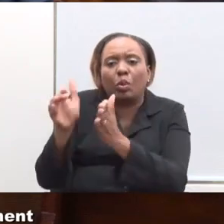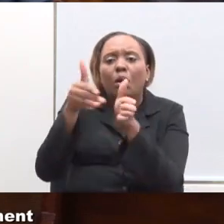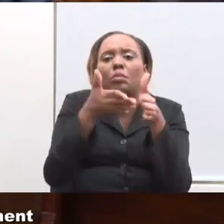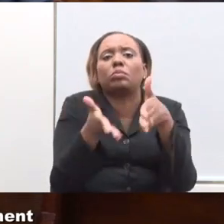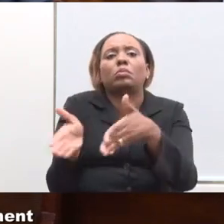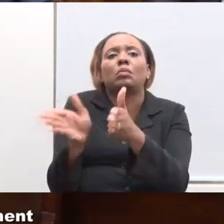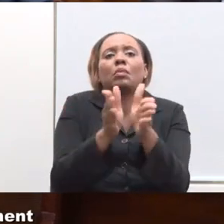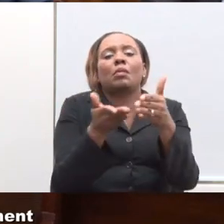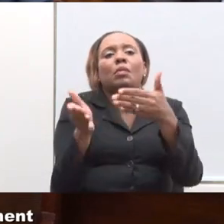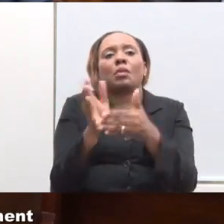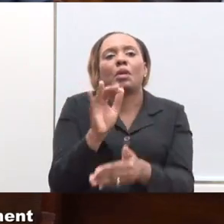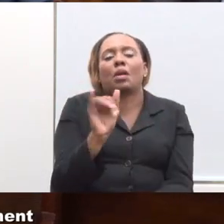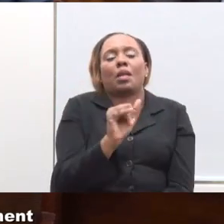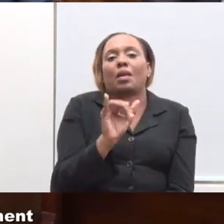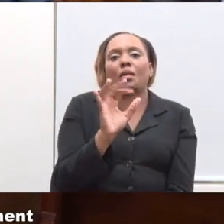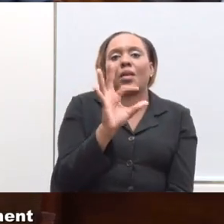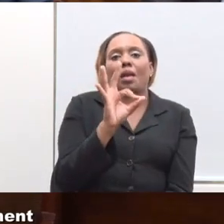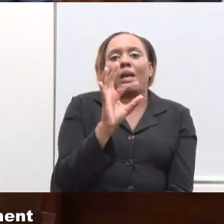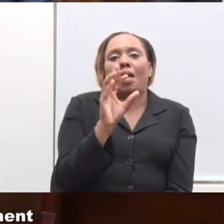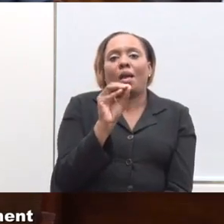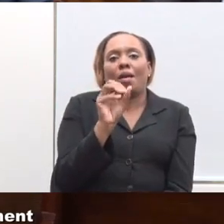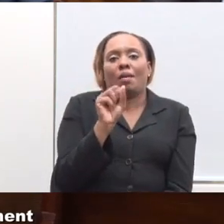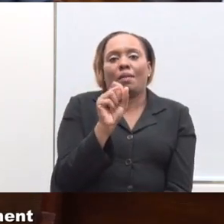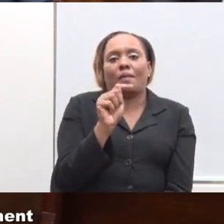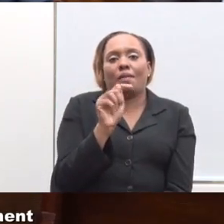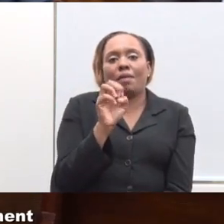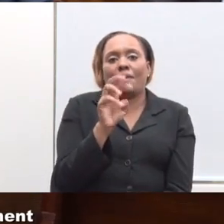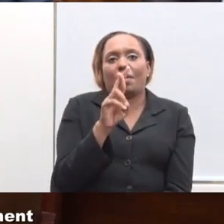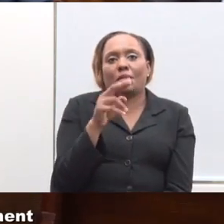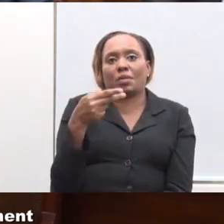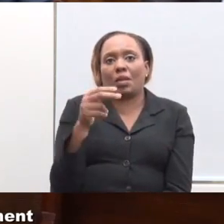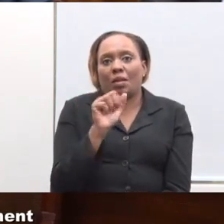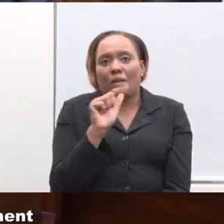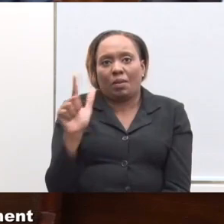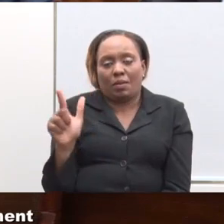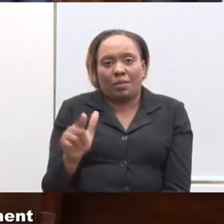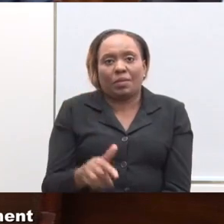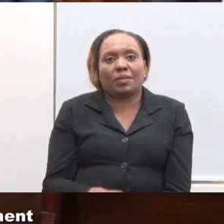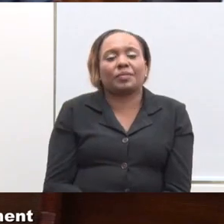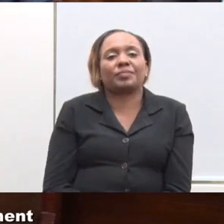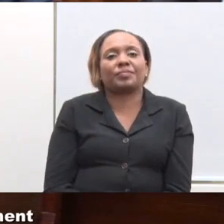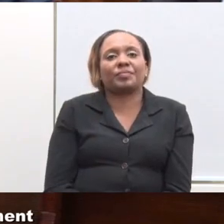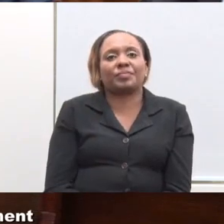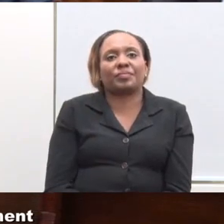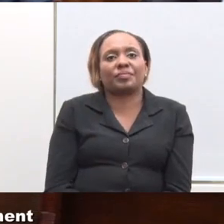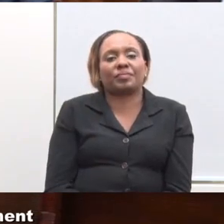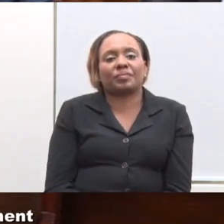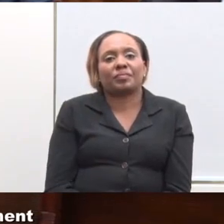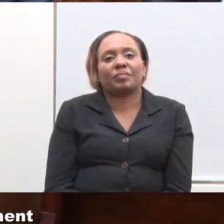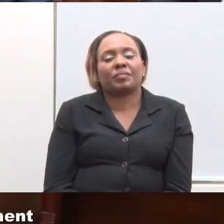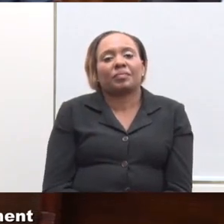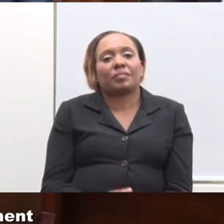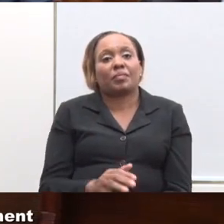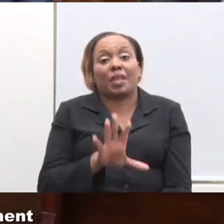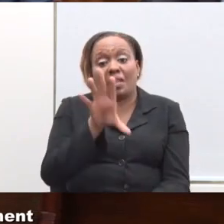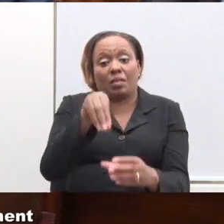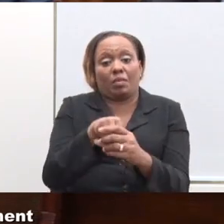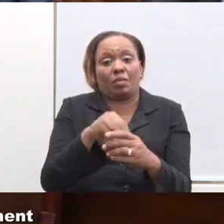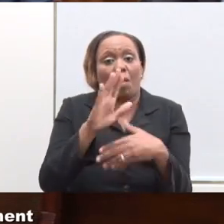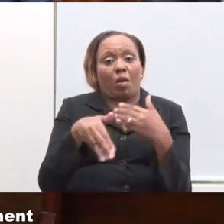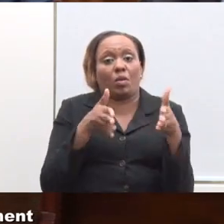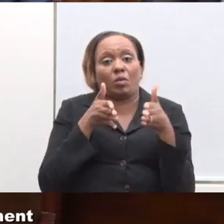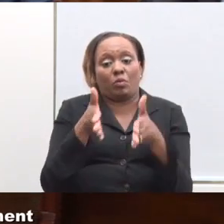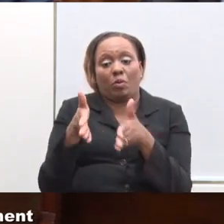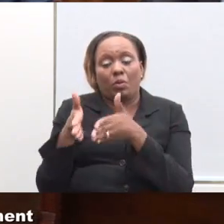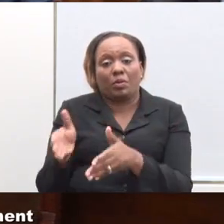coaster. Mr. Speaker, that includes all of the other roads in St. John. We have given